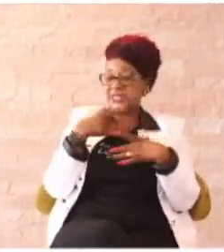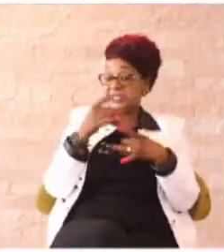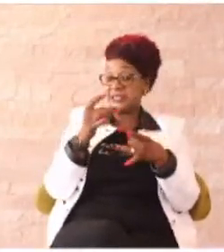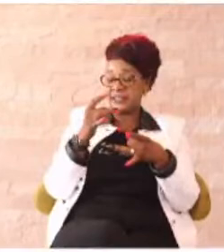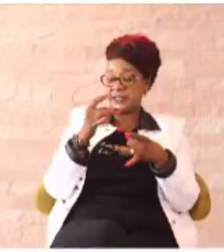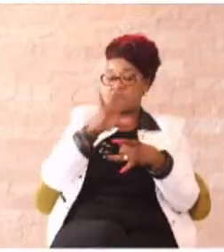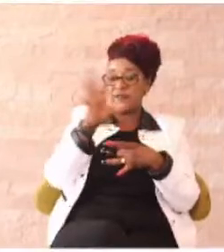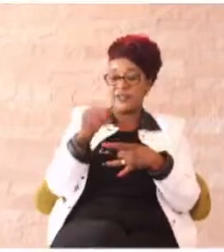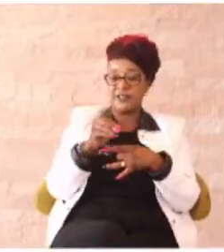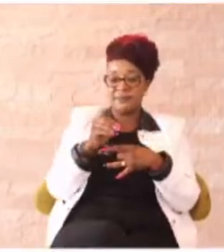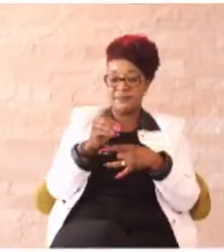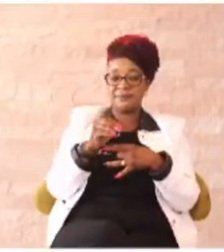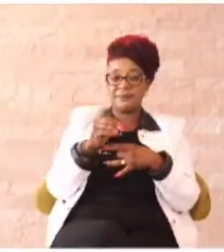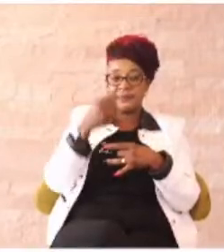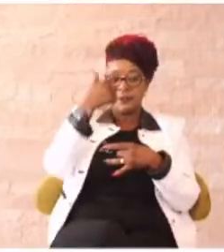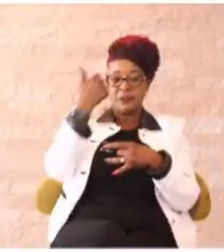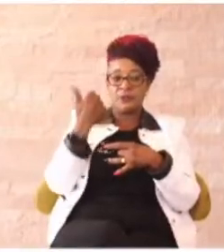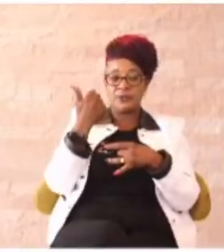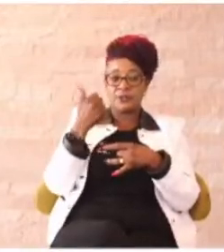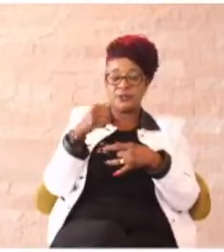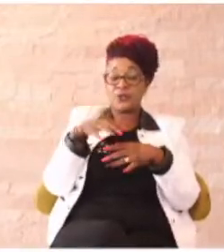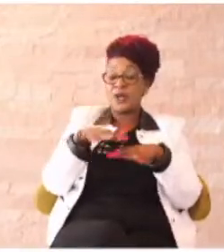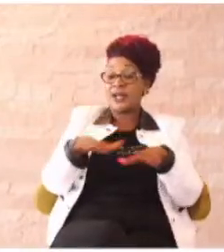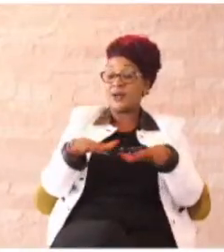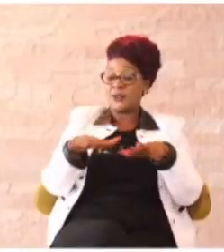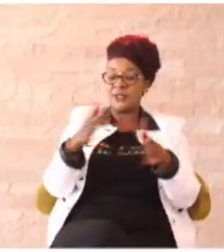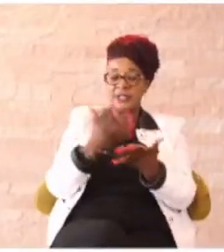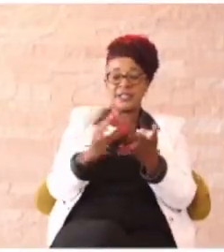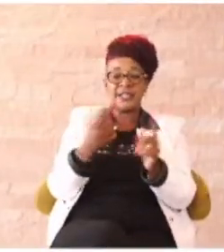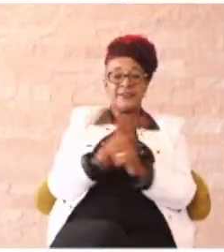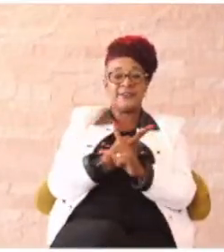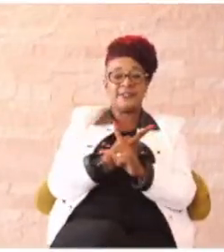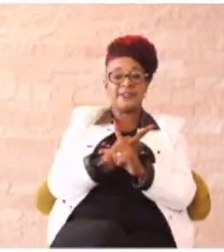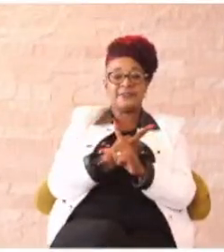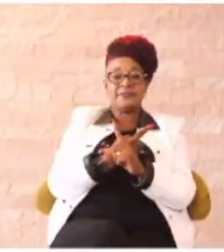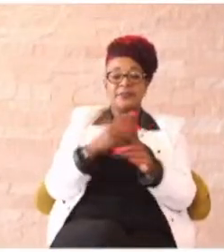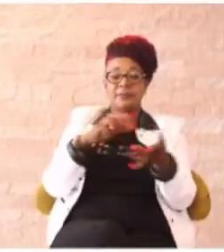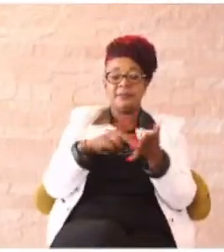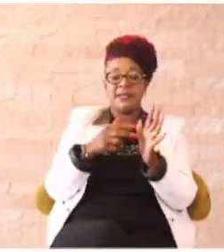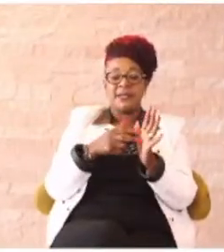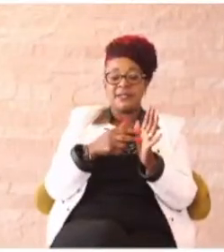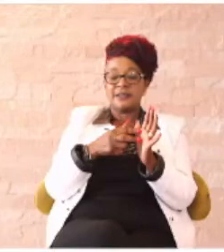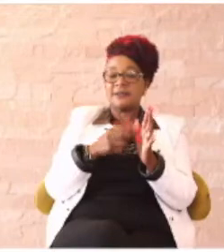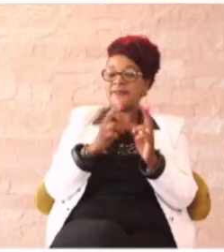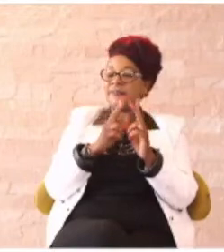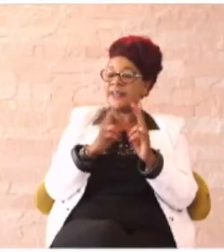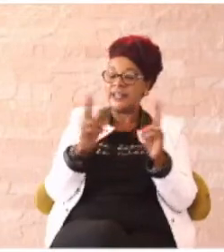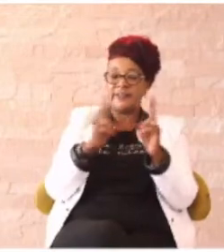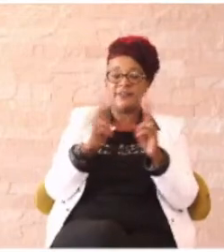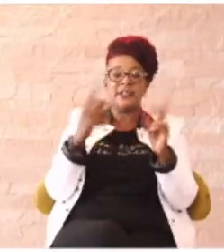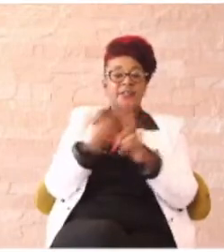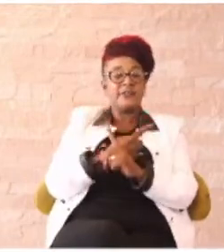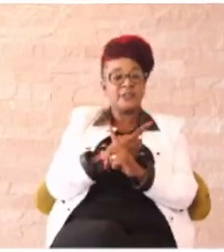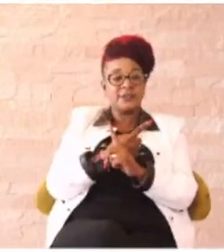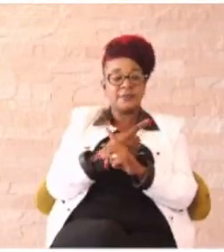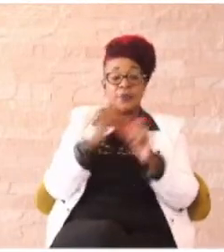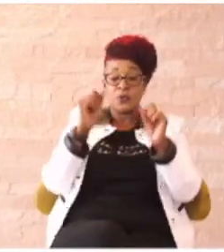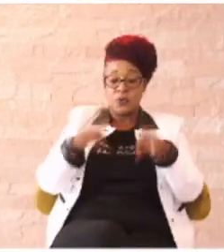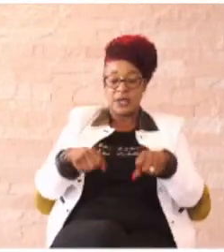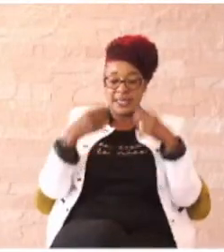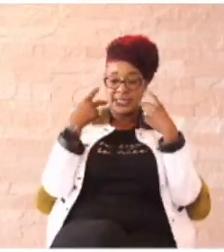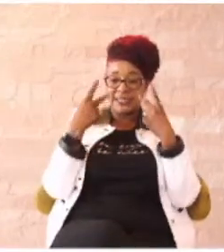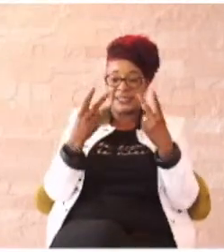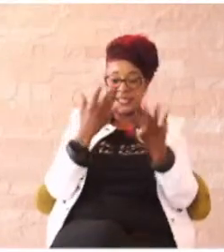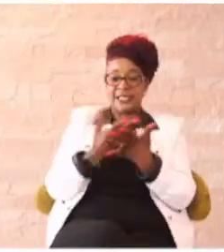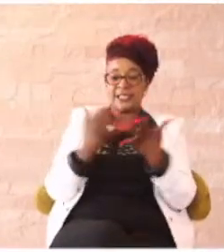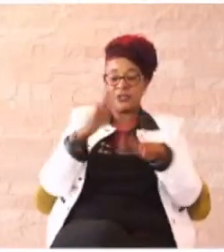Africa, because qua ground, equal different. That means on the ground, it's very different. You can see things on the